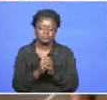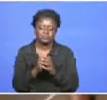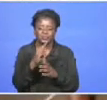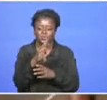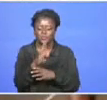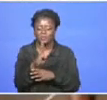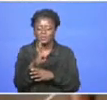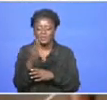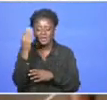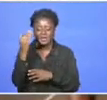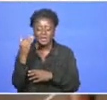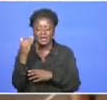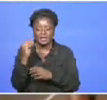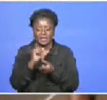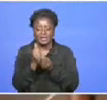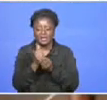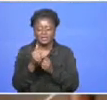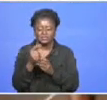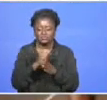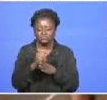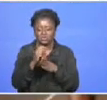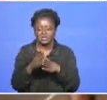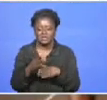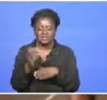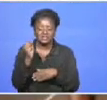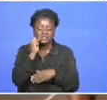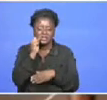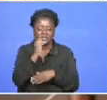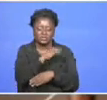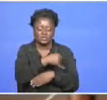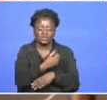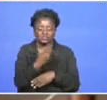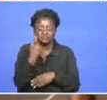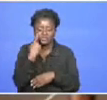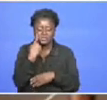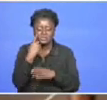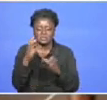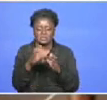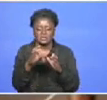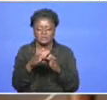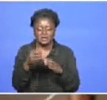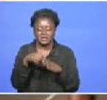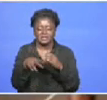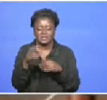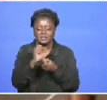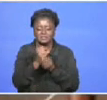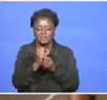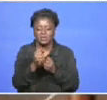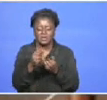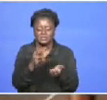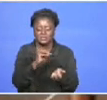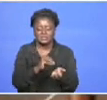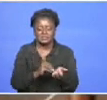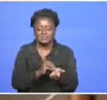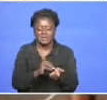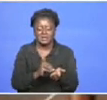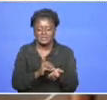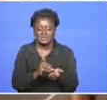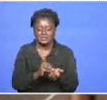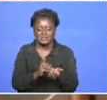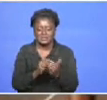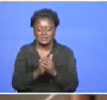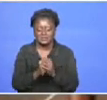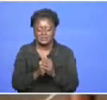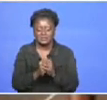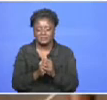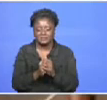UB Head Athletics Trainer Sasha Johns recently certified in the sports medicine process of dry needling at the Institute of Athletic